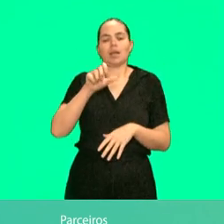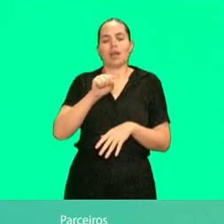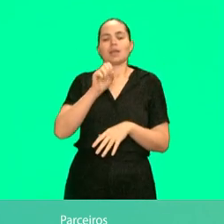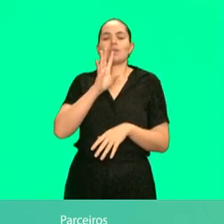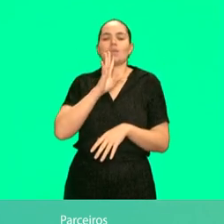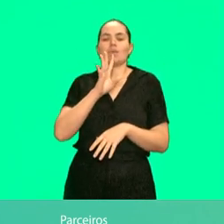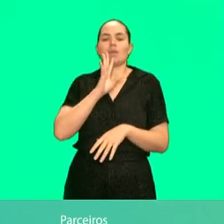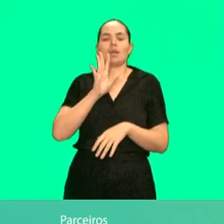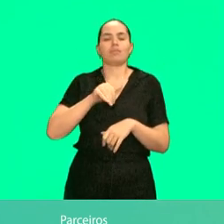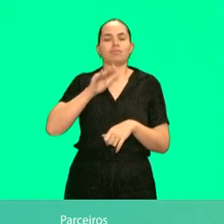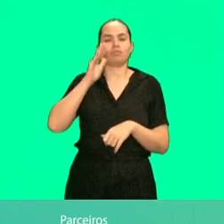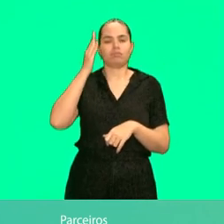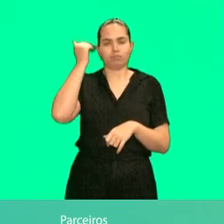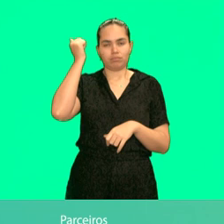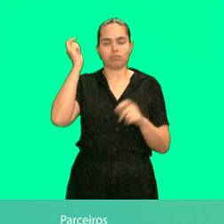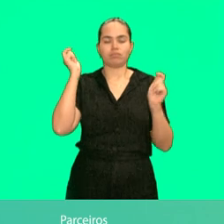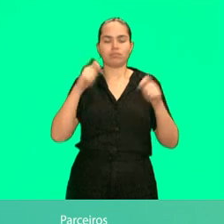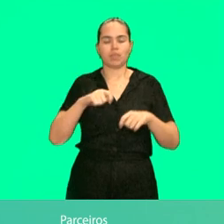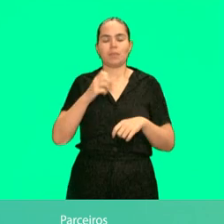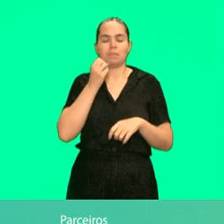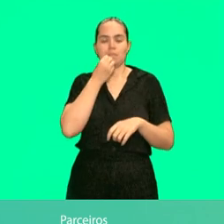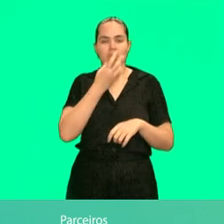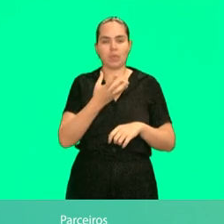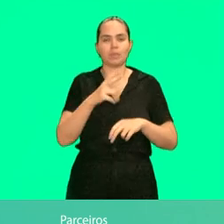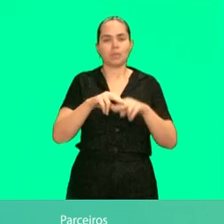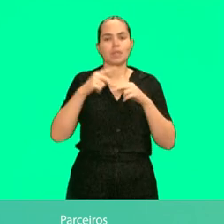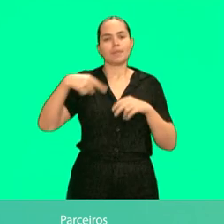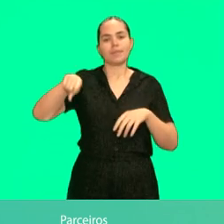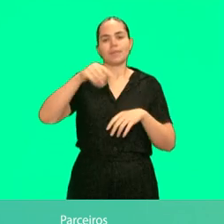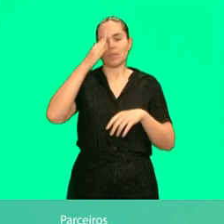for the hydrogen, and companies like Linde,